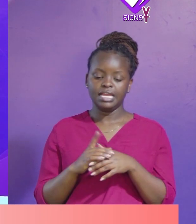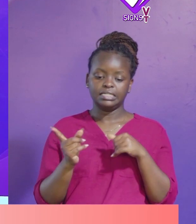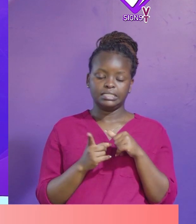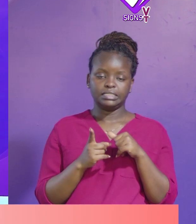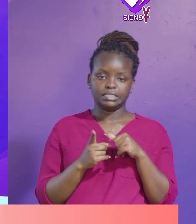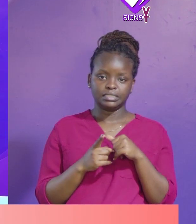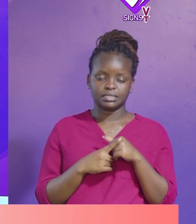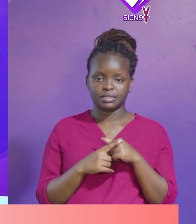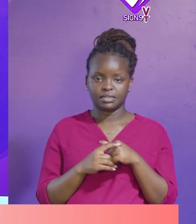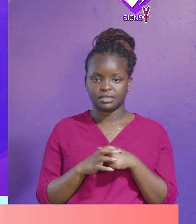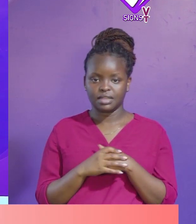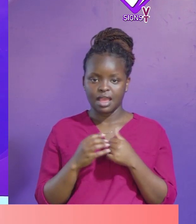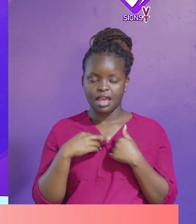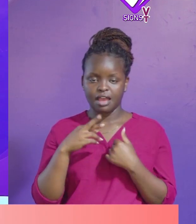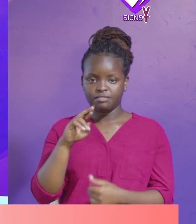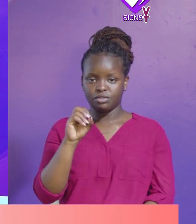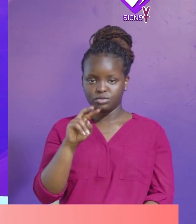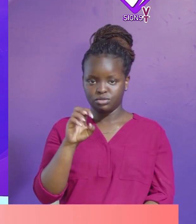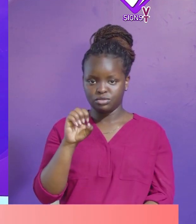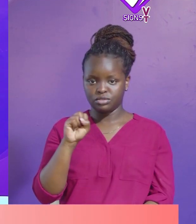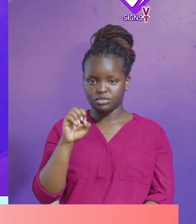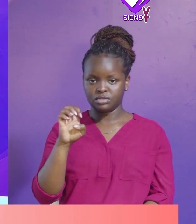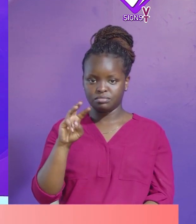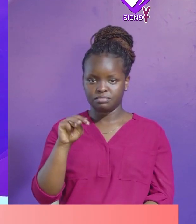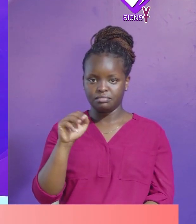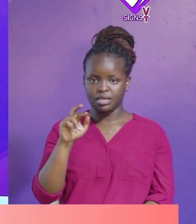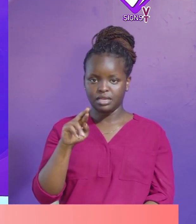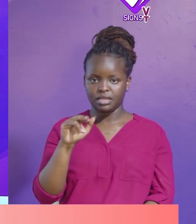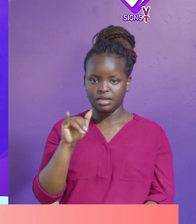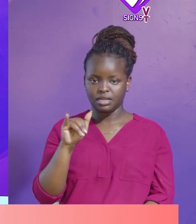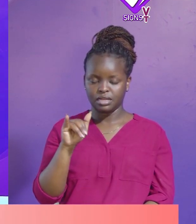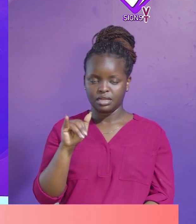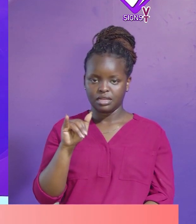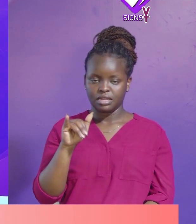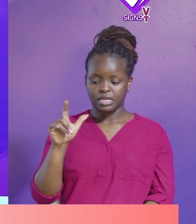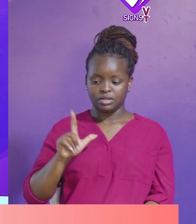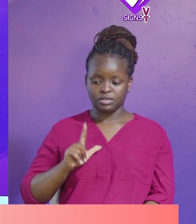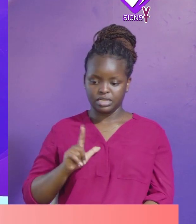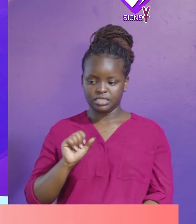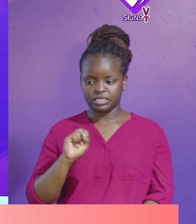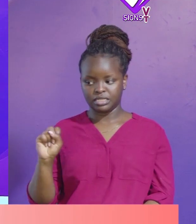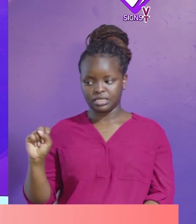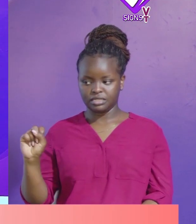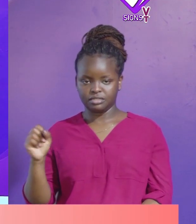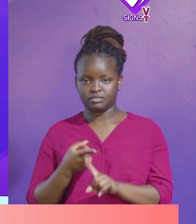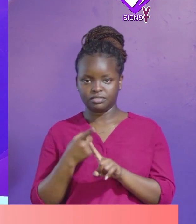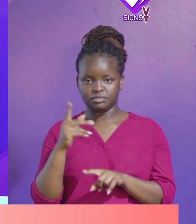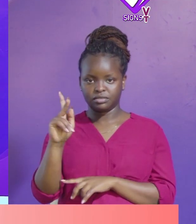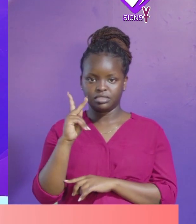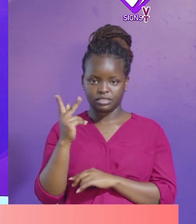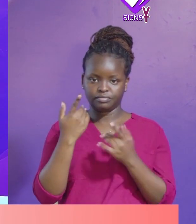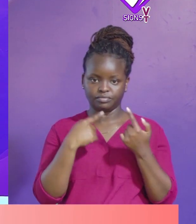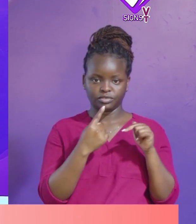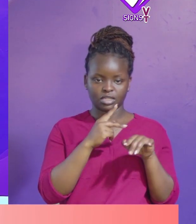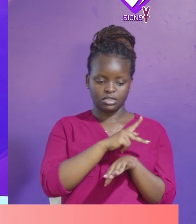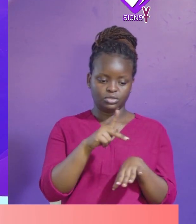seconds. We had Rosemary Wanjiru. This is on the ladies' side from Kenya, winning